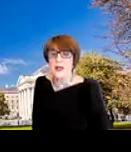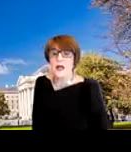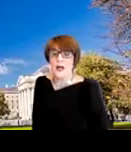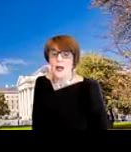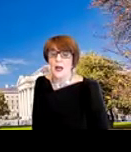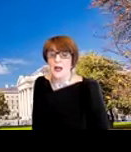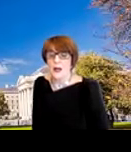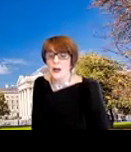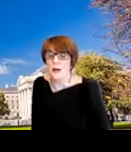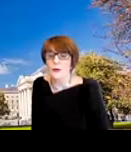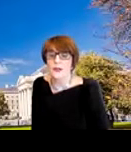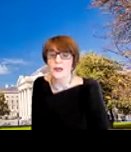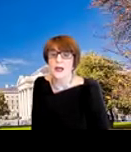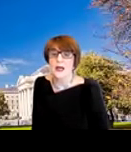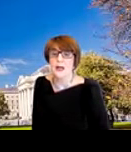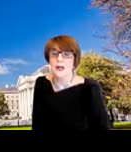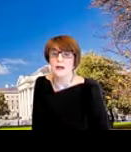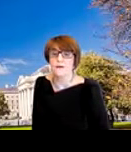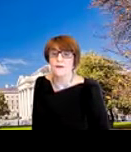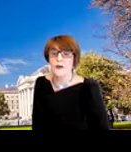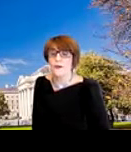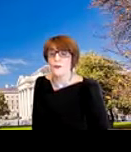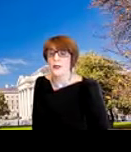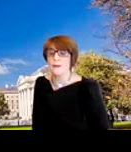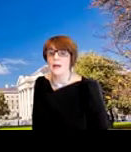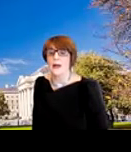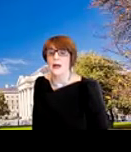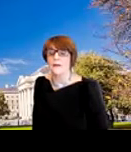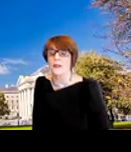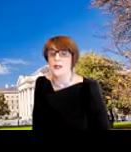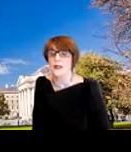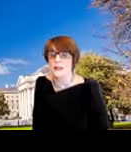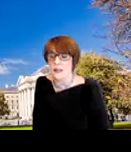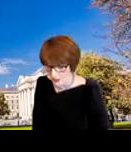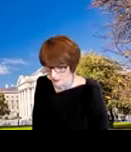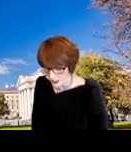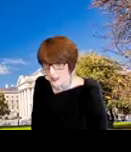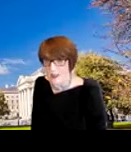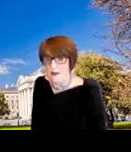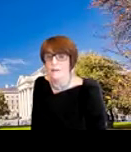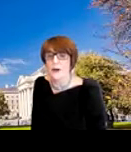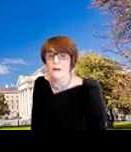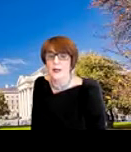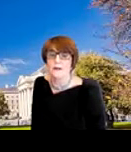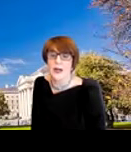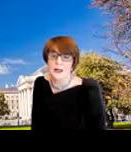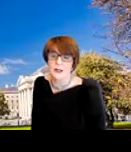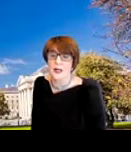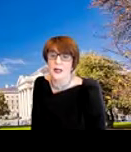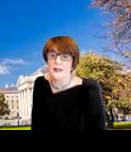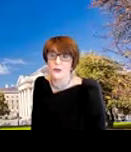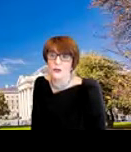weeks, with very few people having symptoms beyond